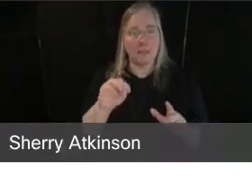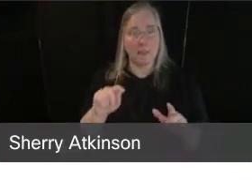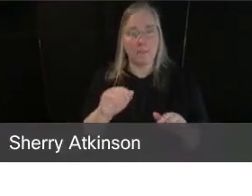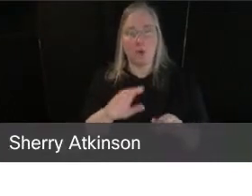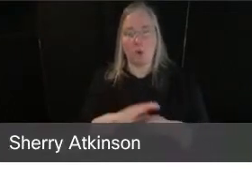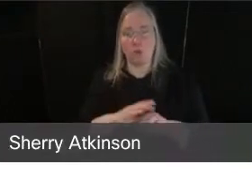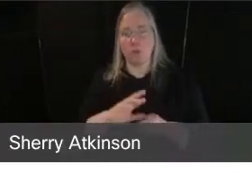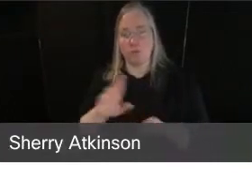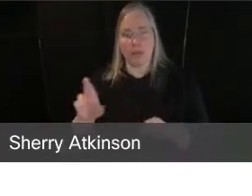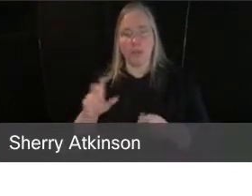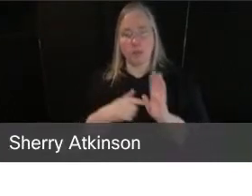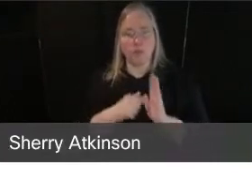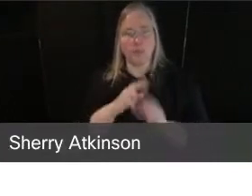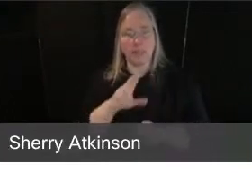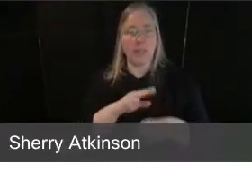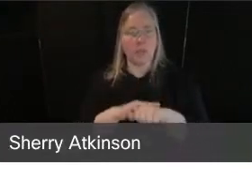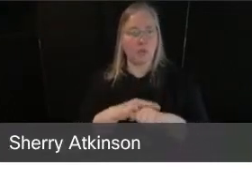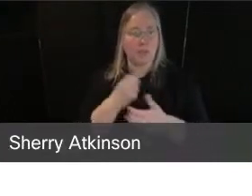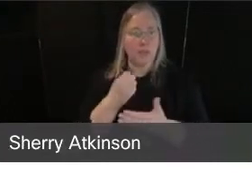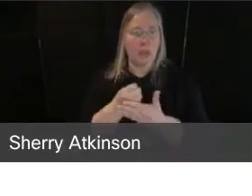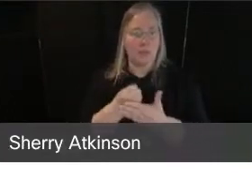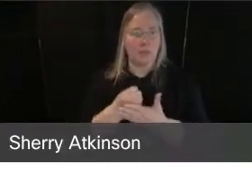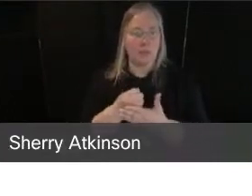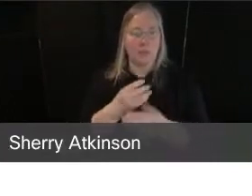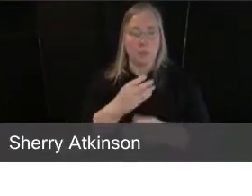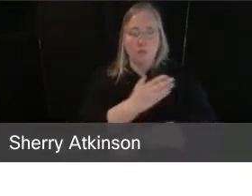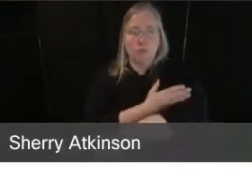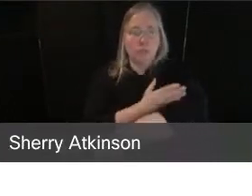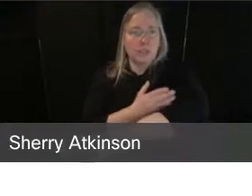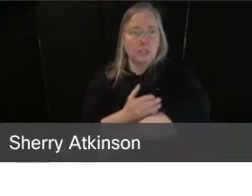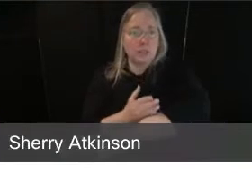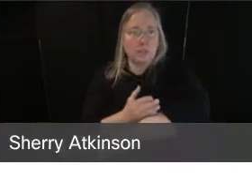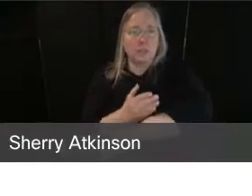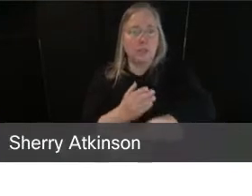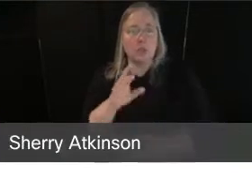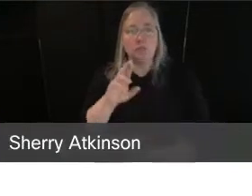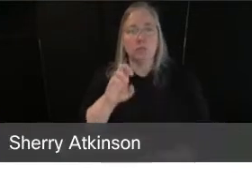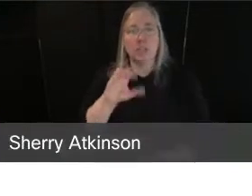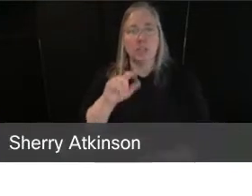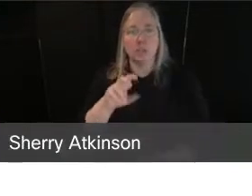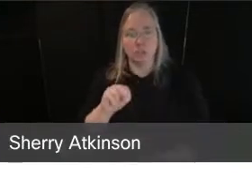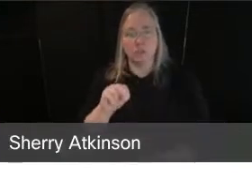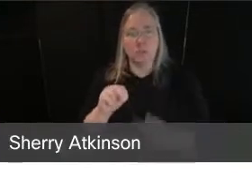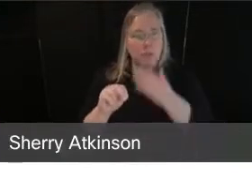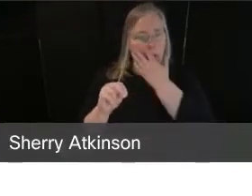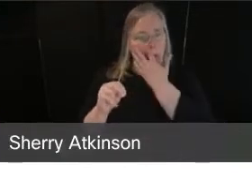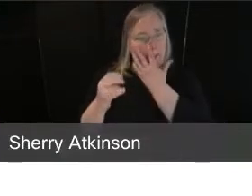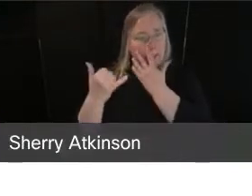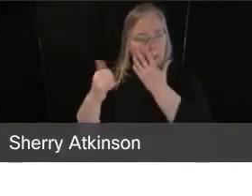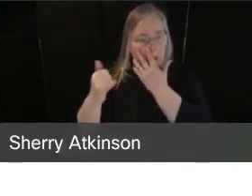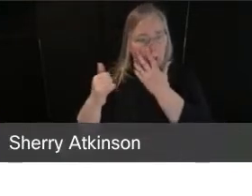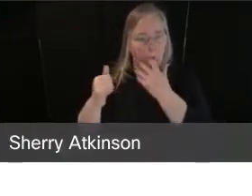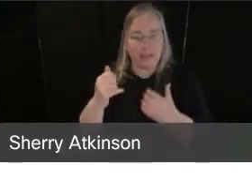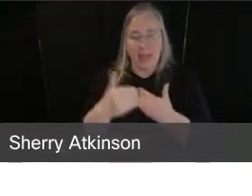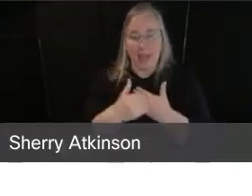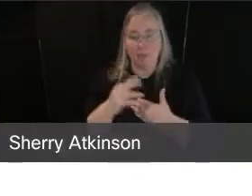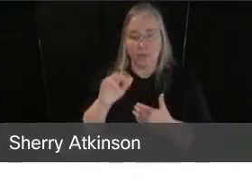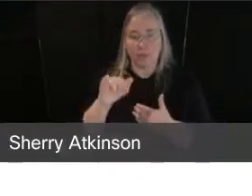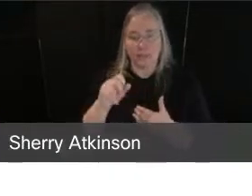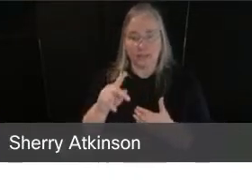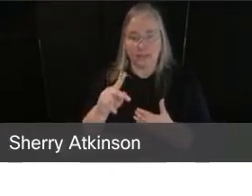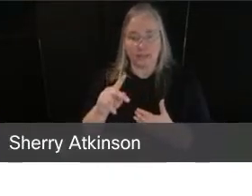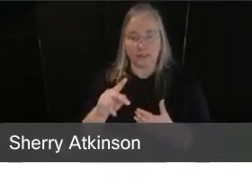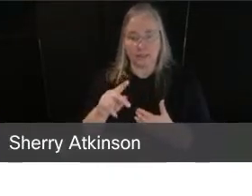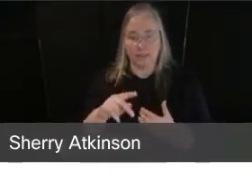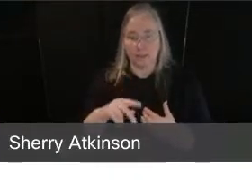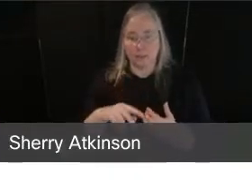is recession, yellow is at risk, so it's kind of like the traffic lights. Blue is in recovery, and green is growth. Last